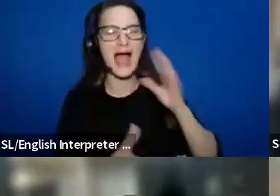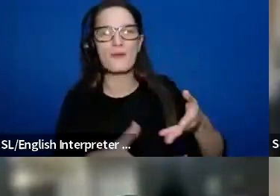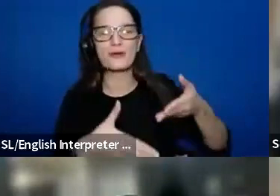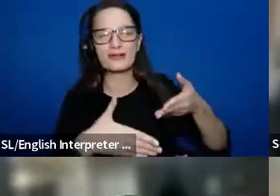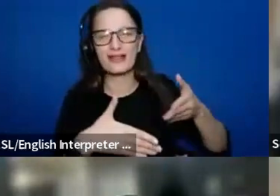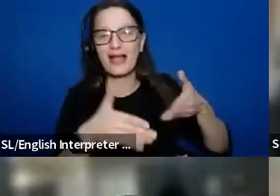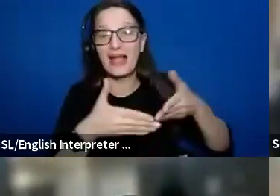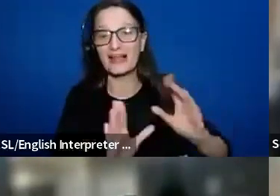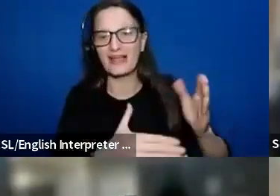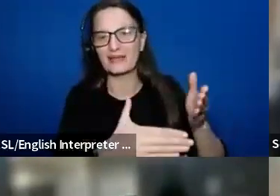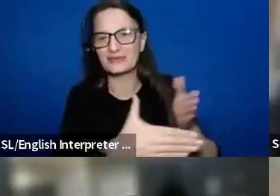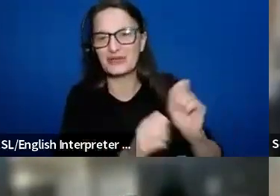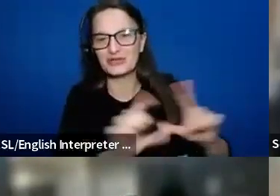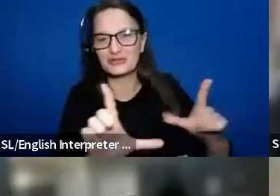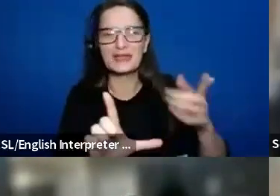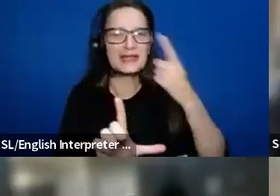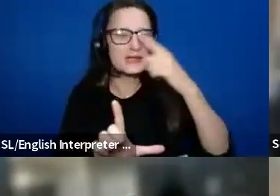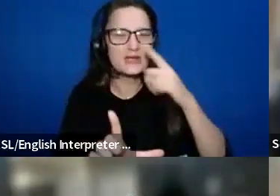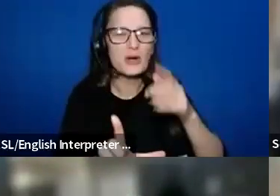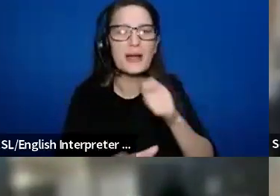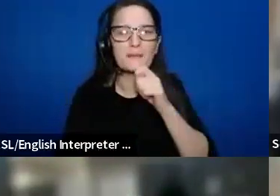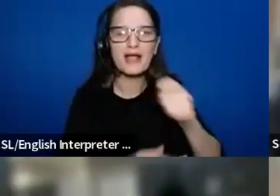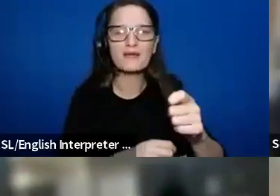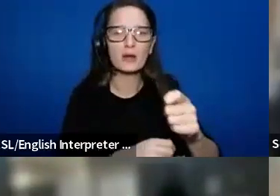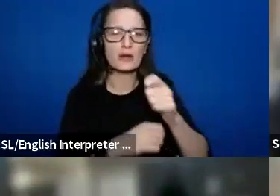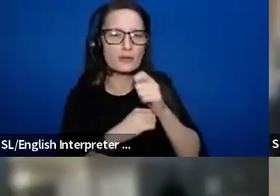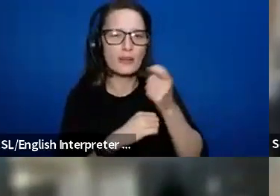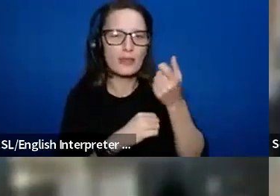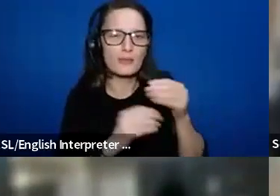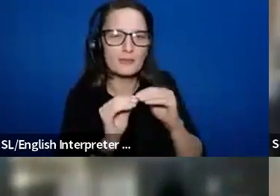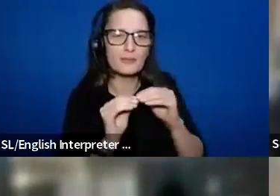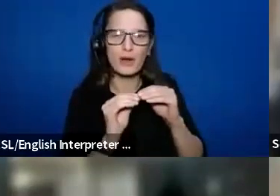closer to your microphone if you can. Oh, okay. Let me just turn it up a little bit.